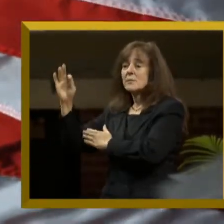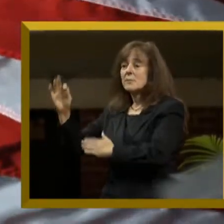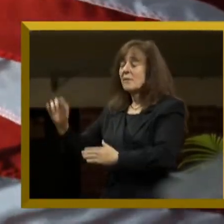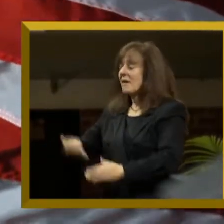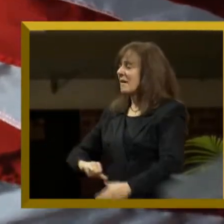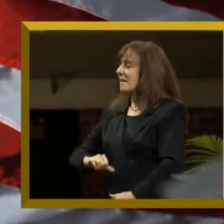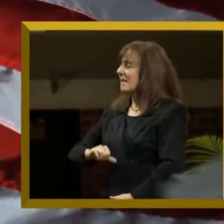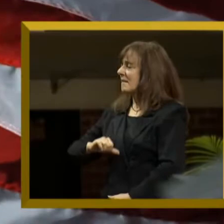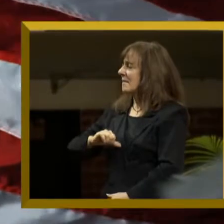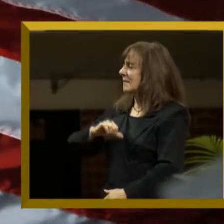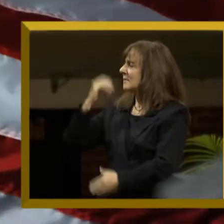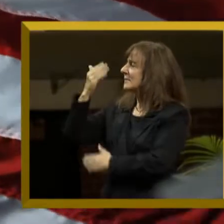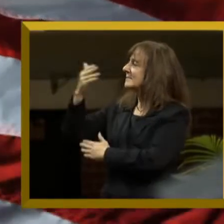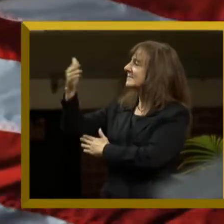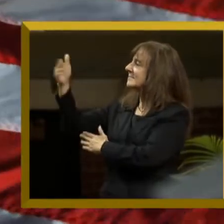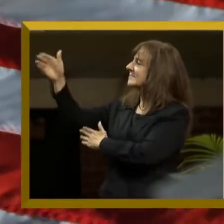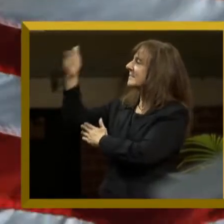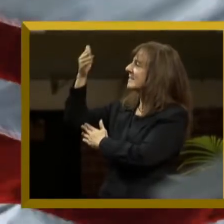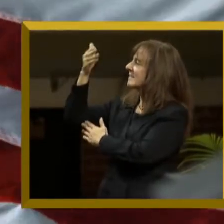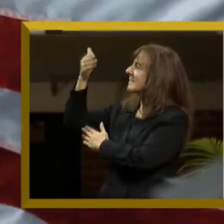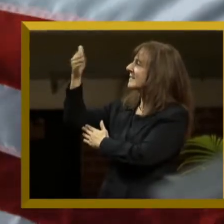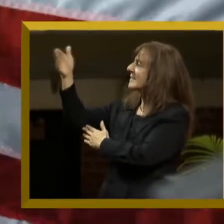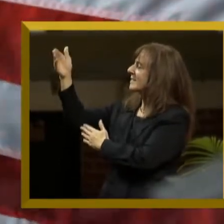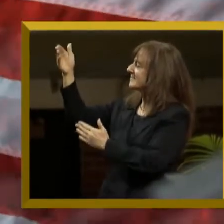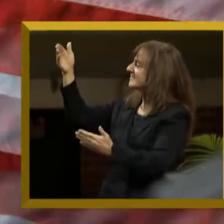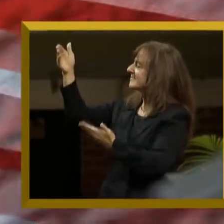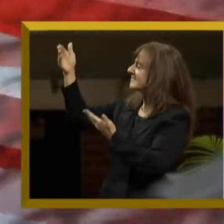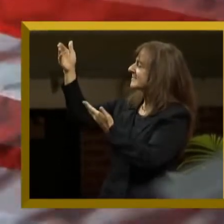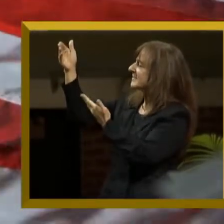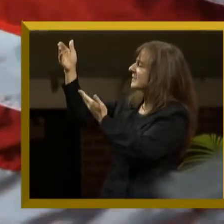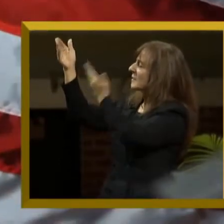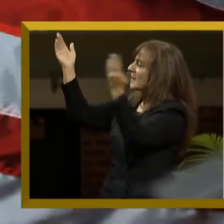so proudly we